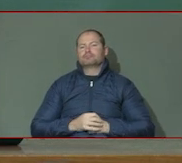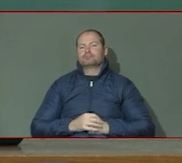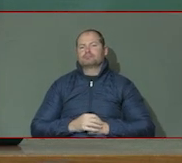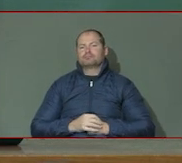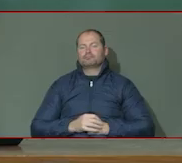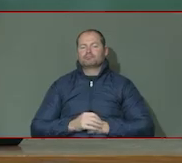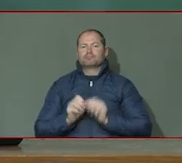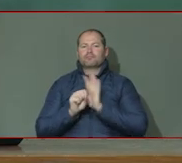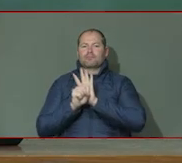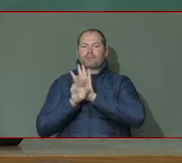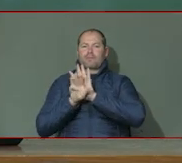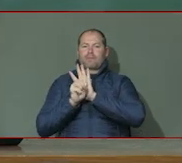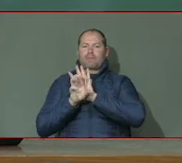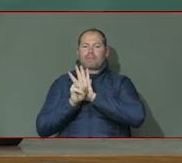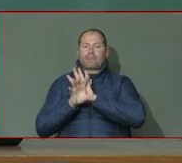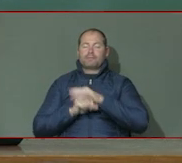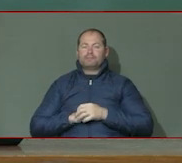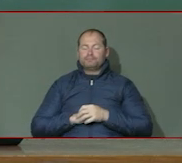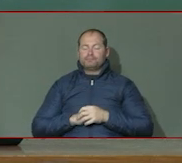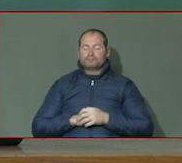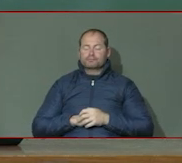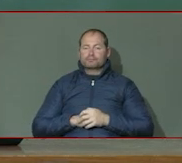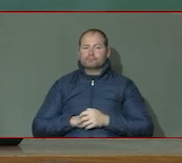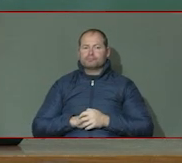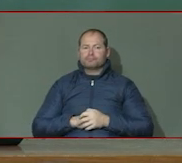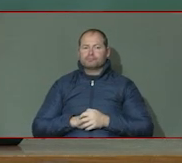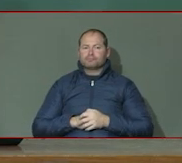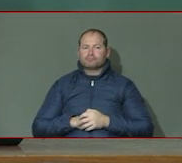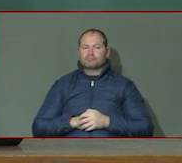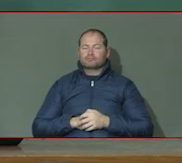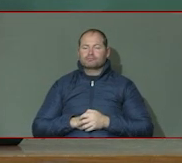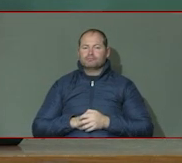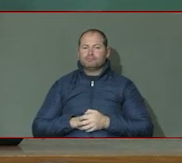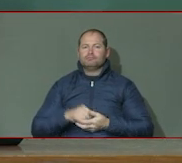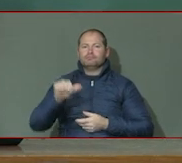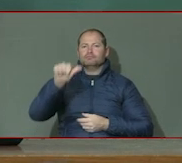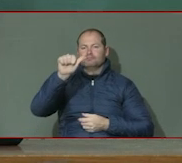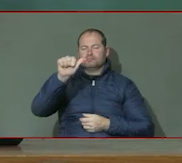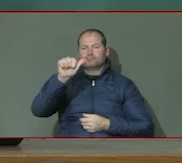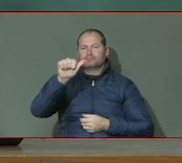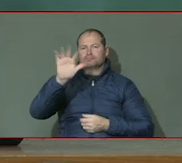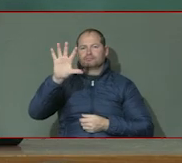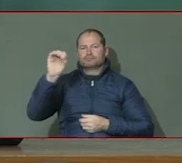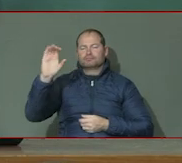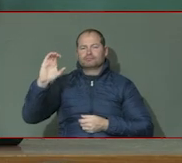the market price, Cola's market price, which is 650 cents,